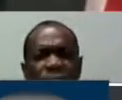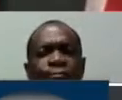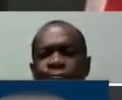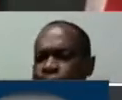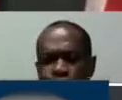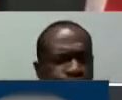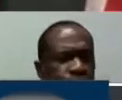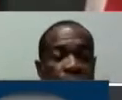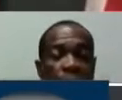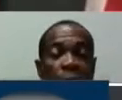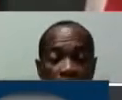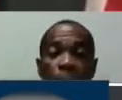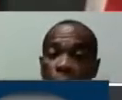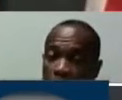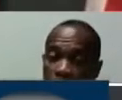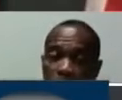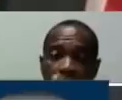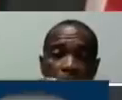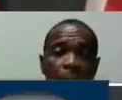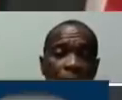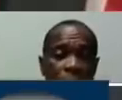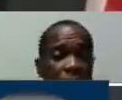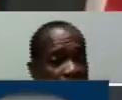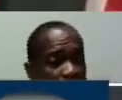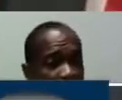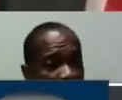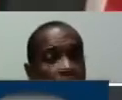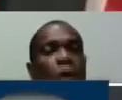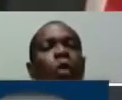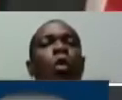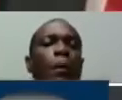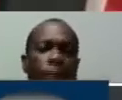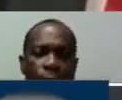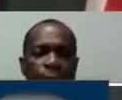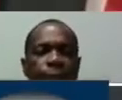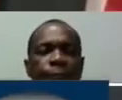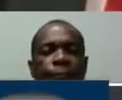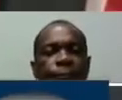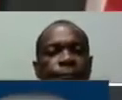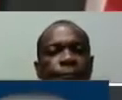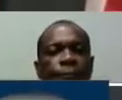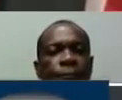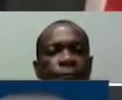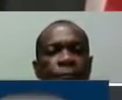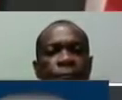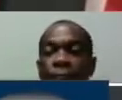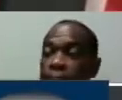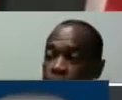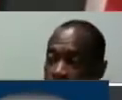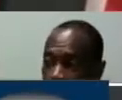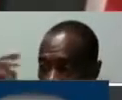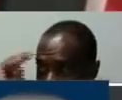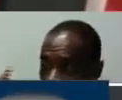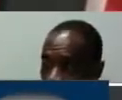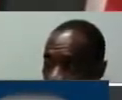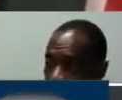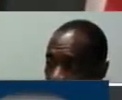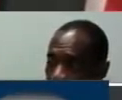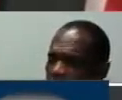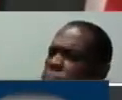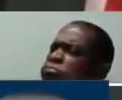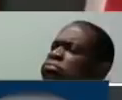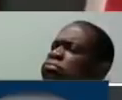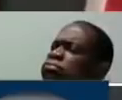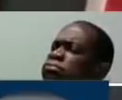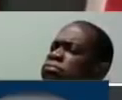managers and the authorities cooperate in the national effort. And at this stage, I'll ask Minister Young to describe where we are